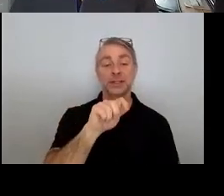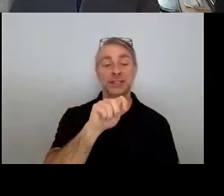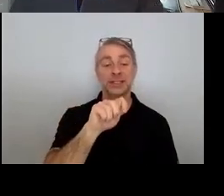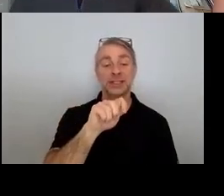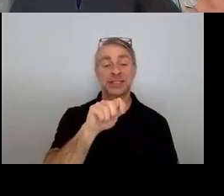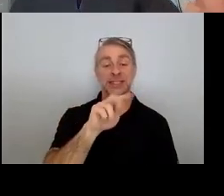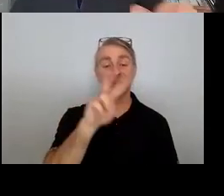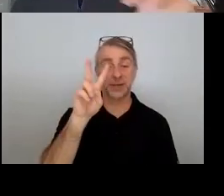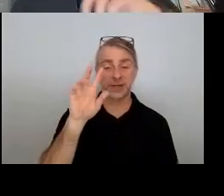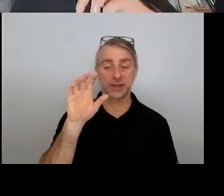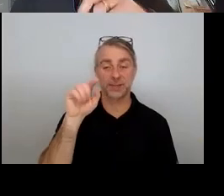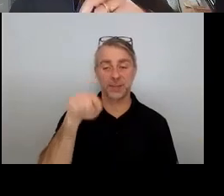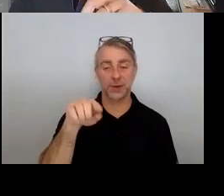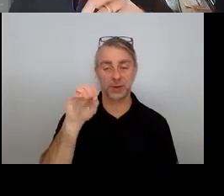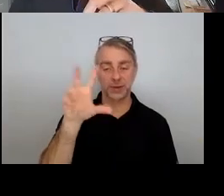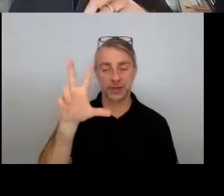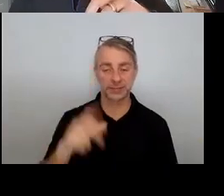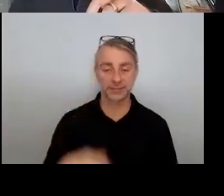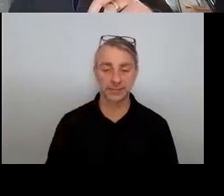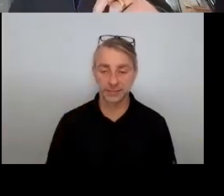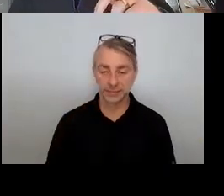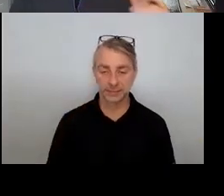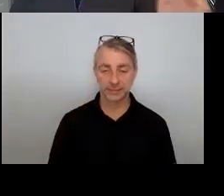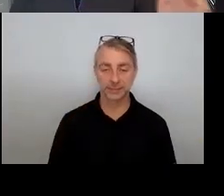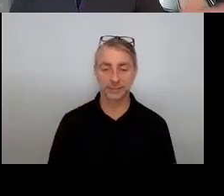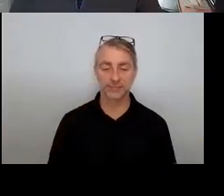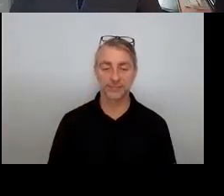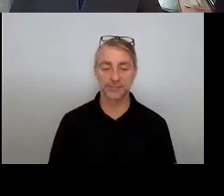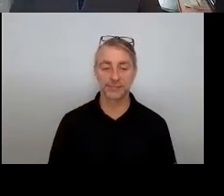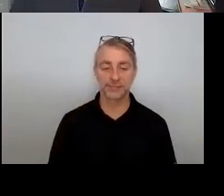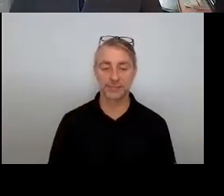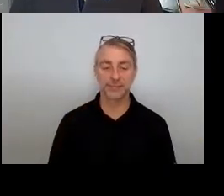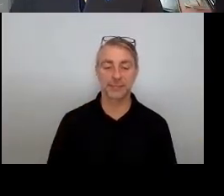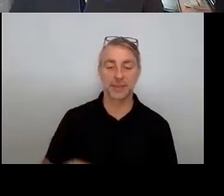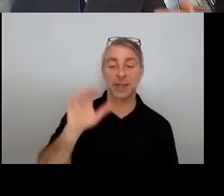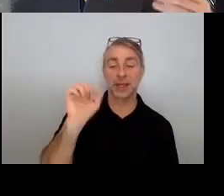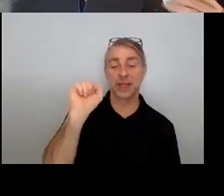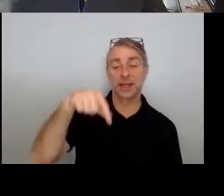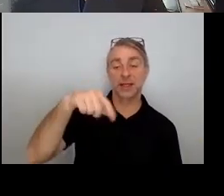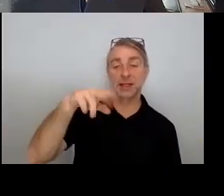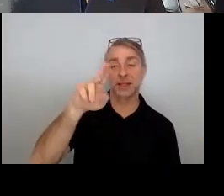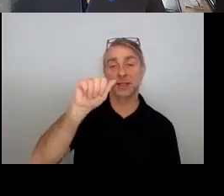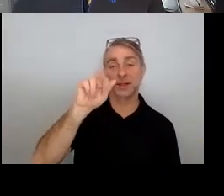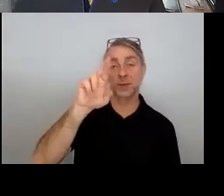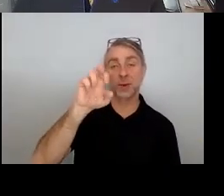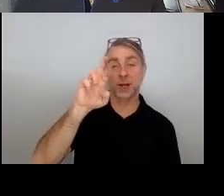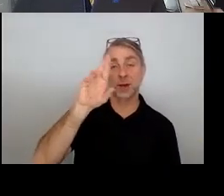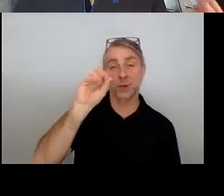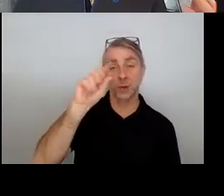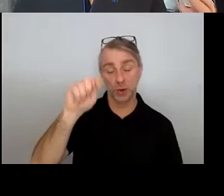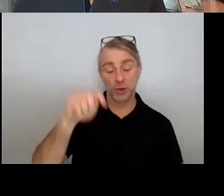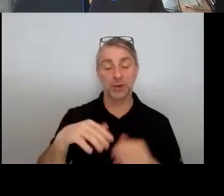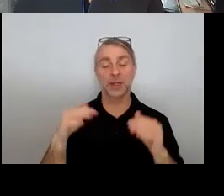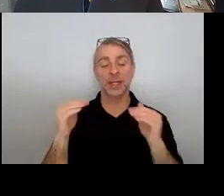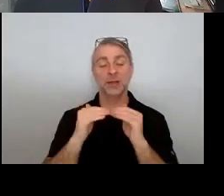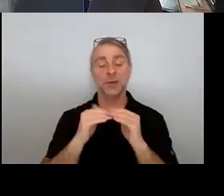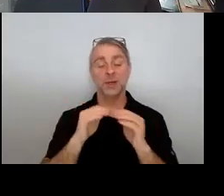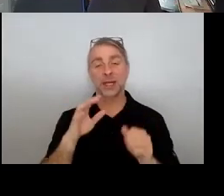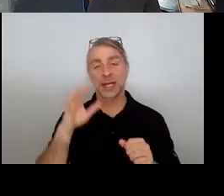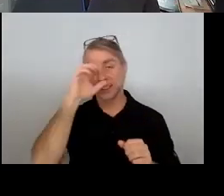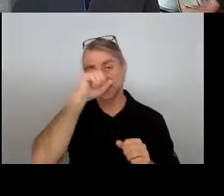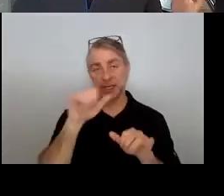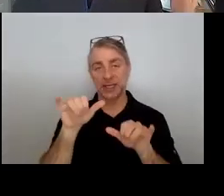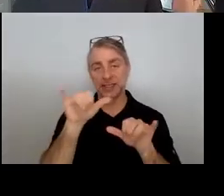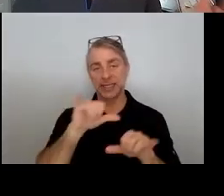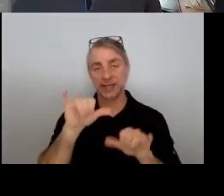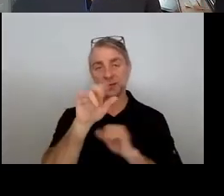0.03. The square root of that is the standard deviation, or the estimated standard deviation of the population